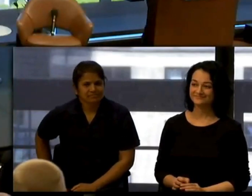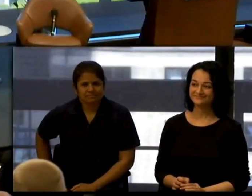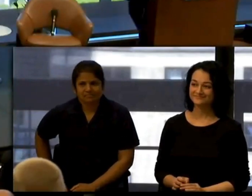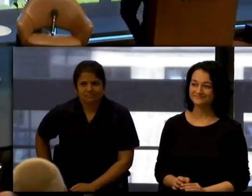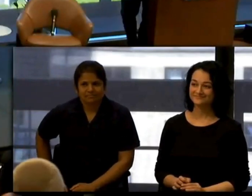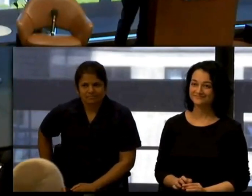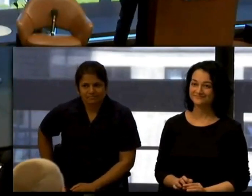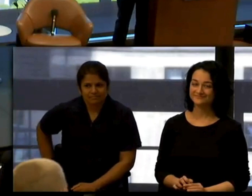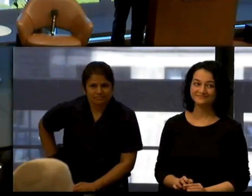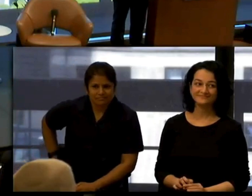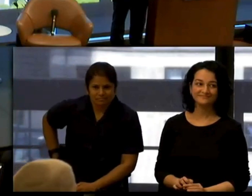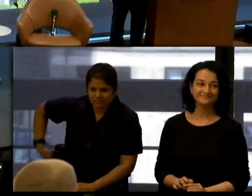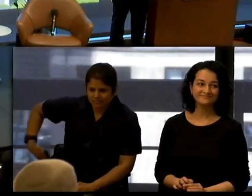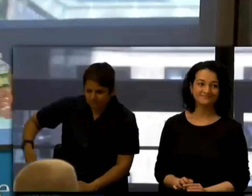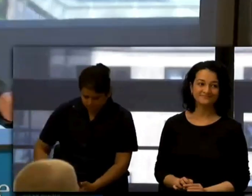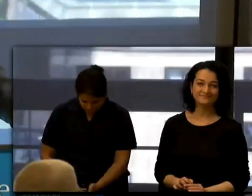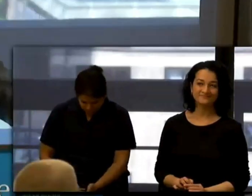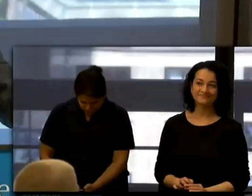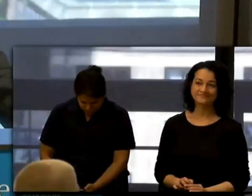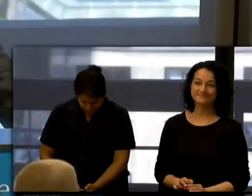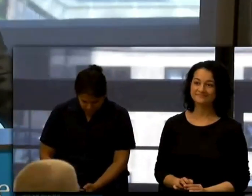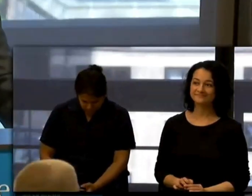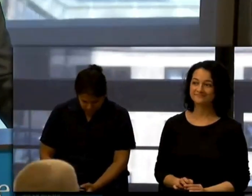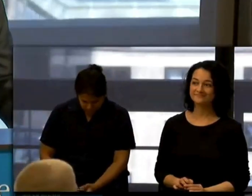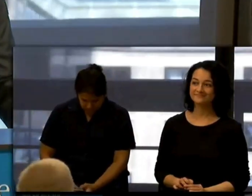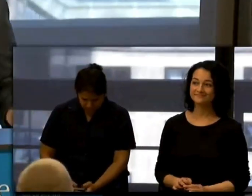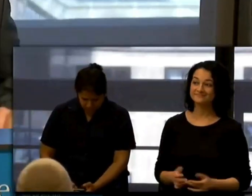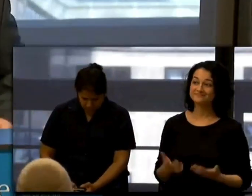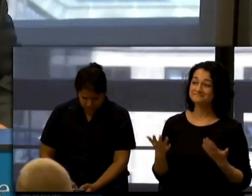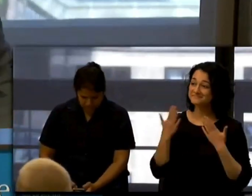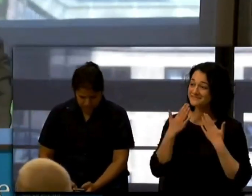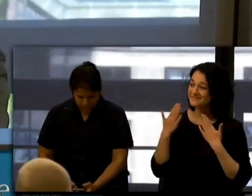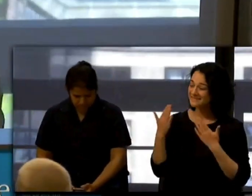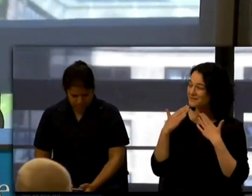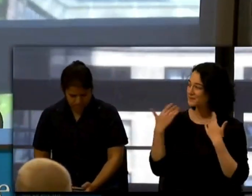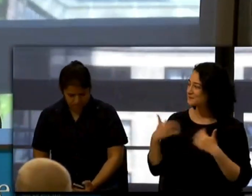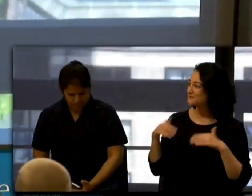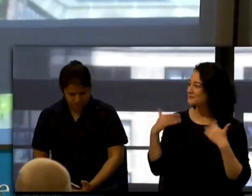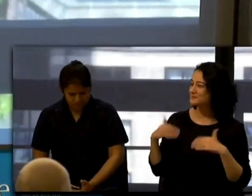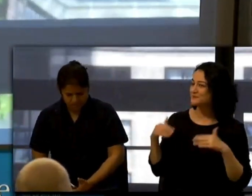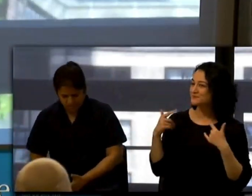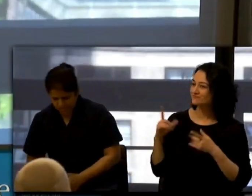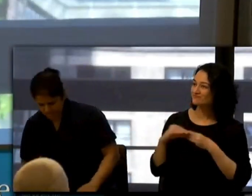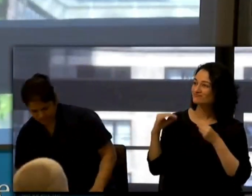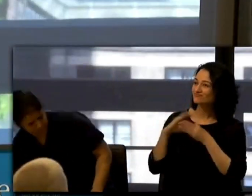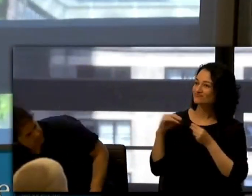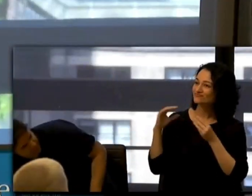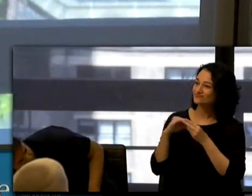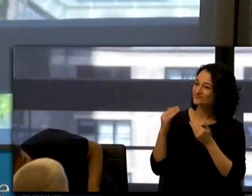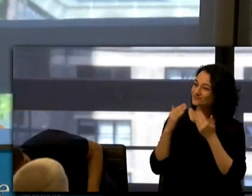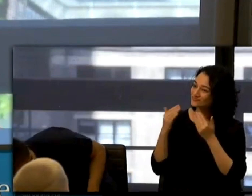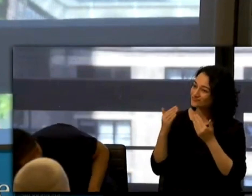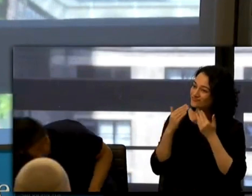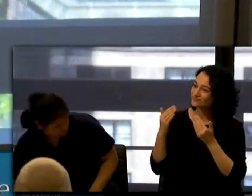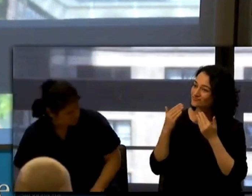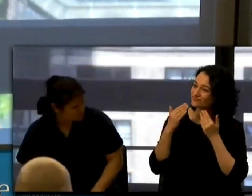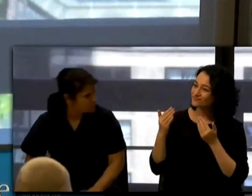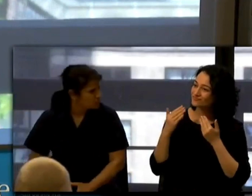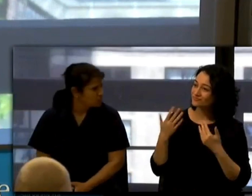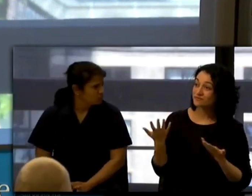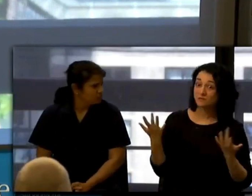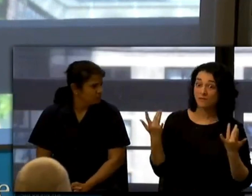Okay. Thank you, Rebecca. And as folks know, we're here today for a conversation about the structures